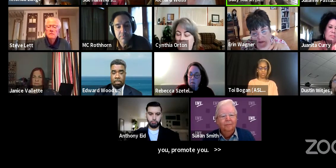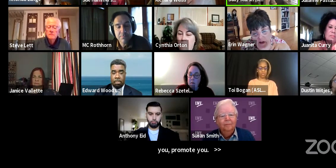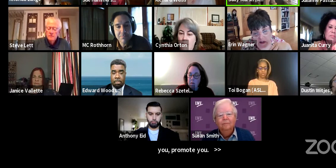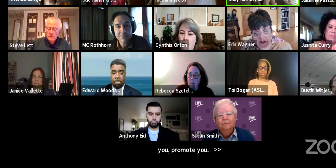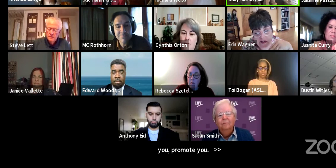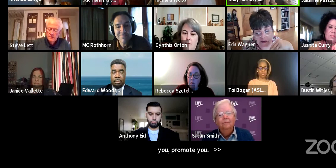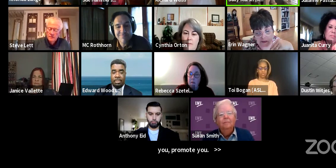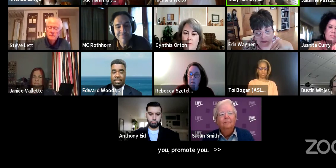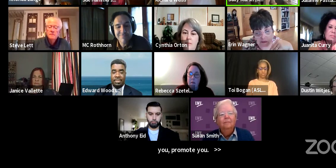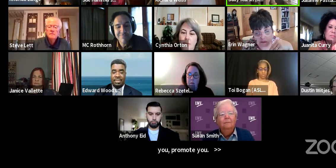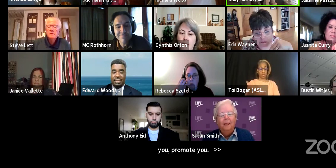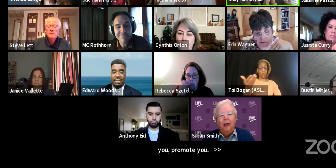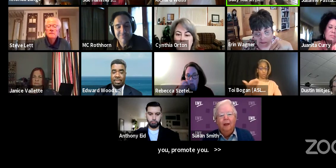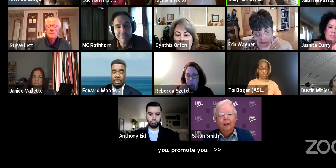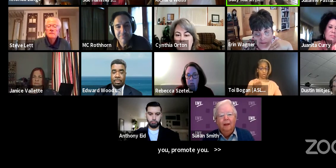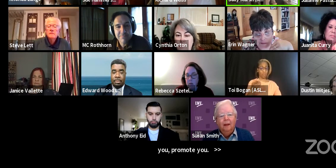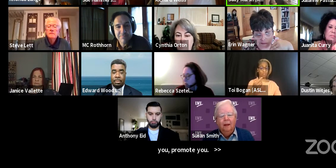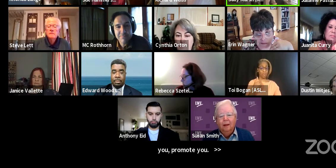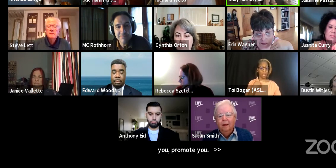Welcome, you have 2 minutes.